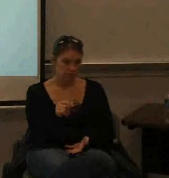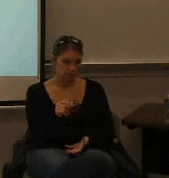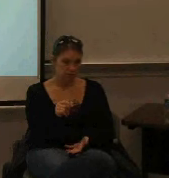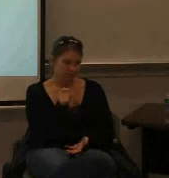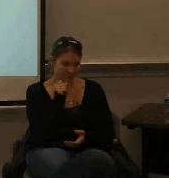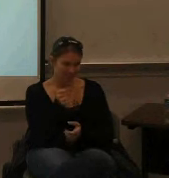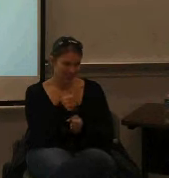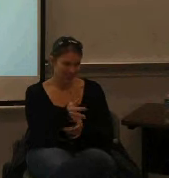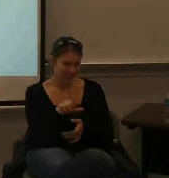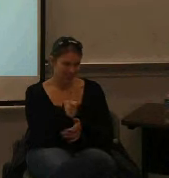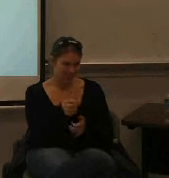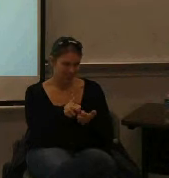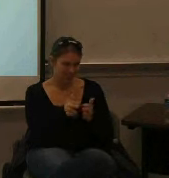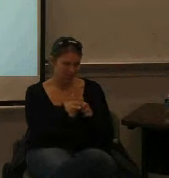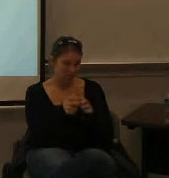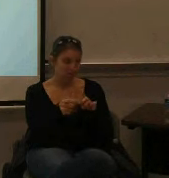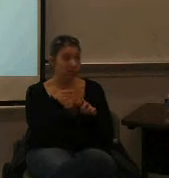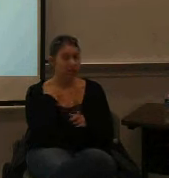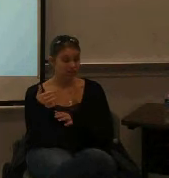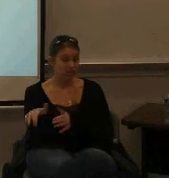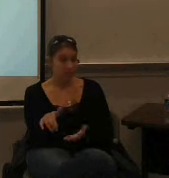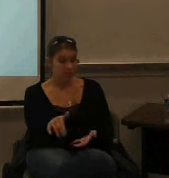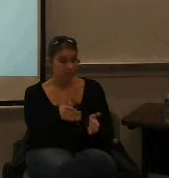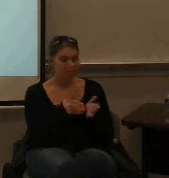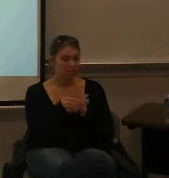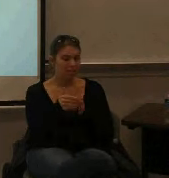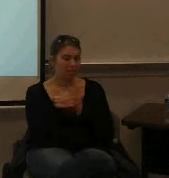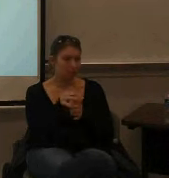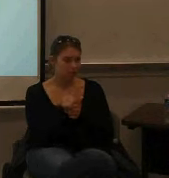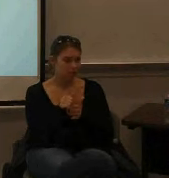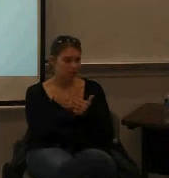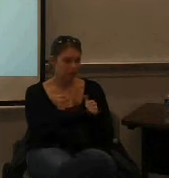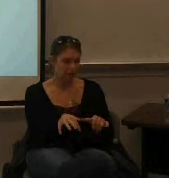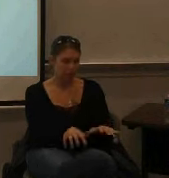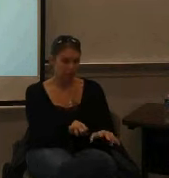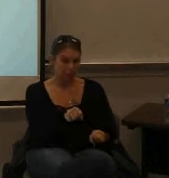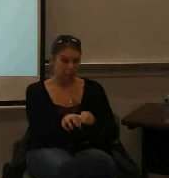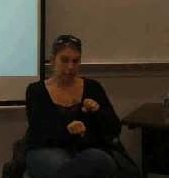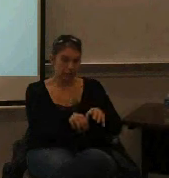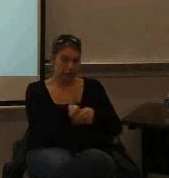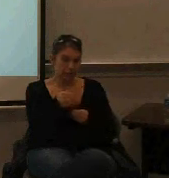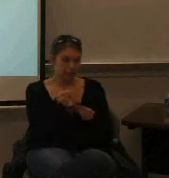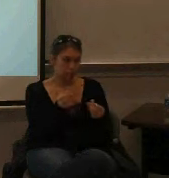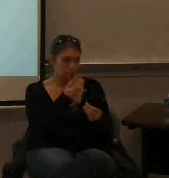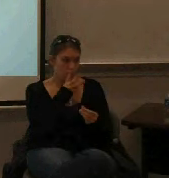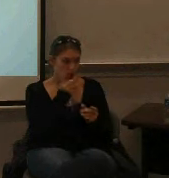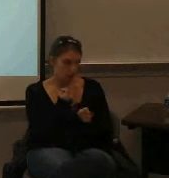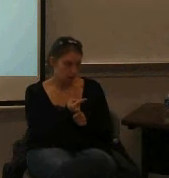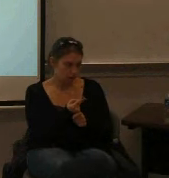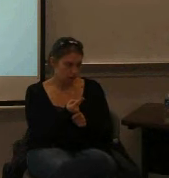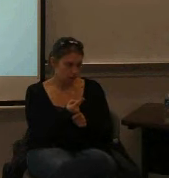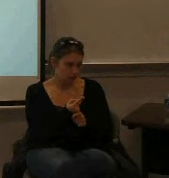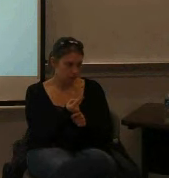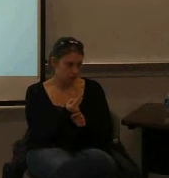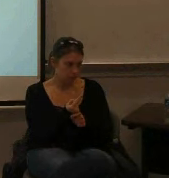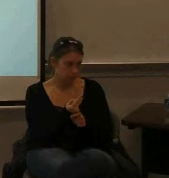it doesn't cost hardly anything. Once I dump it, it's millions of dollars to get it back up out of the groundwater, right? With